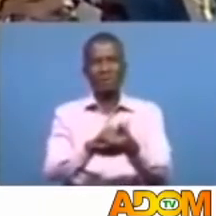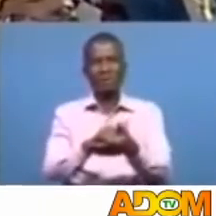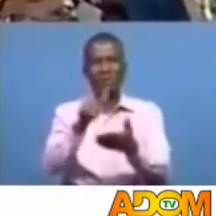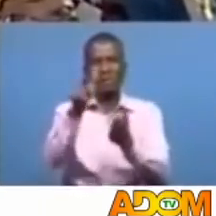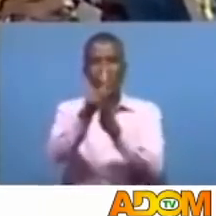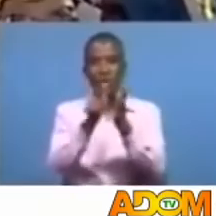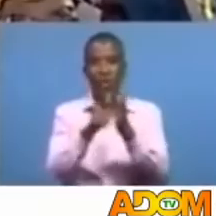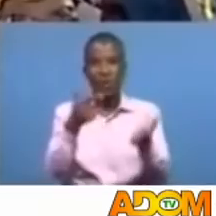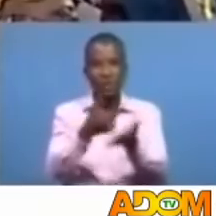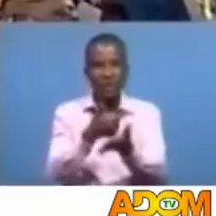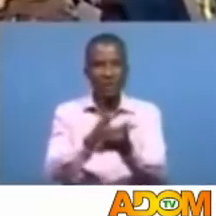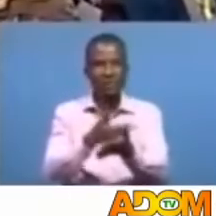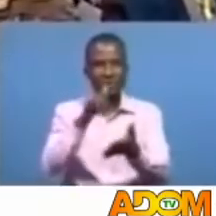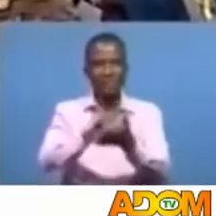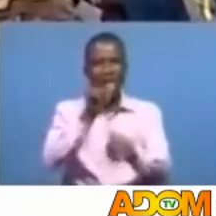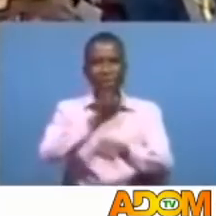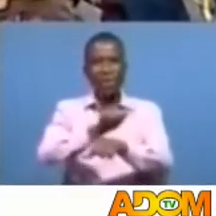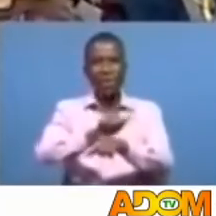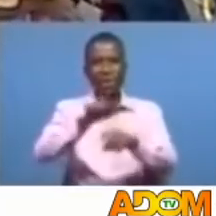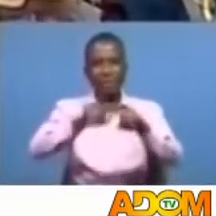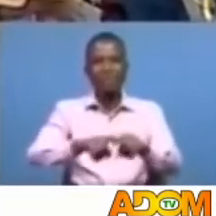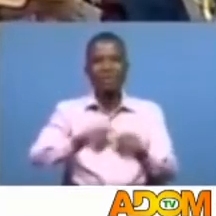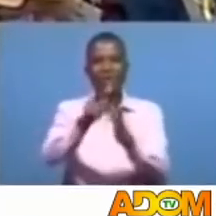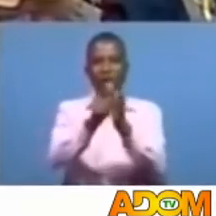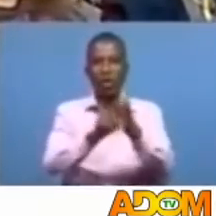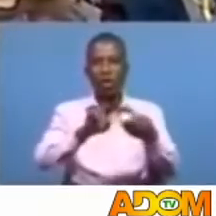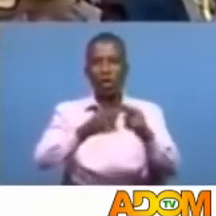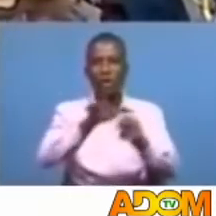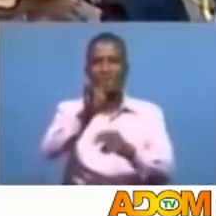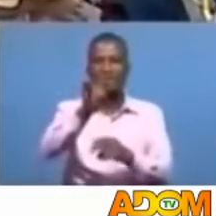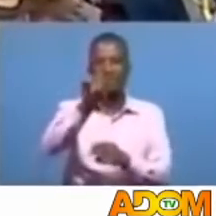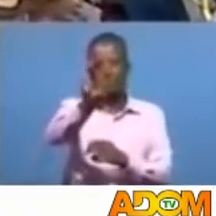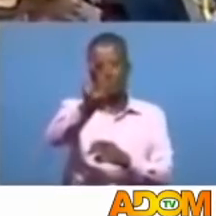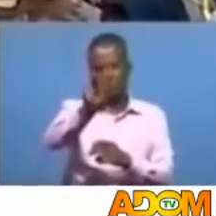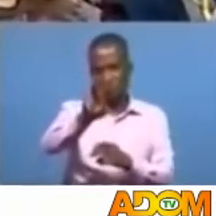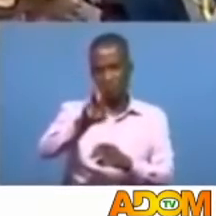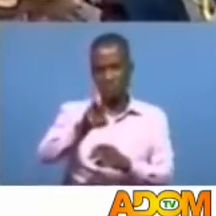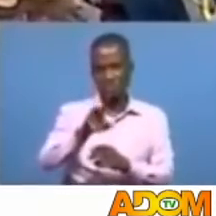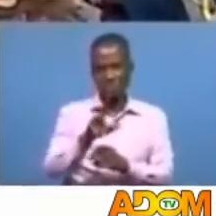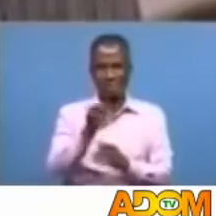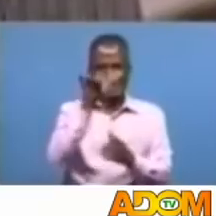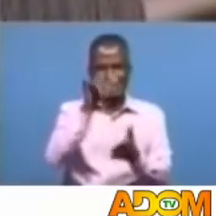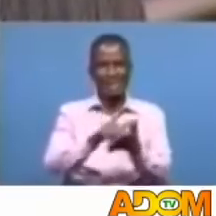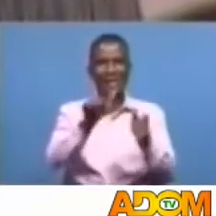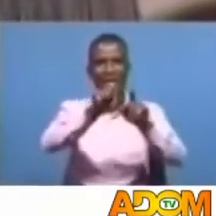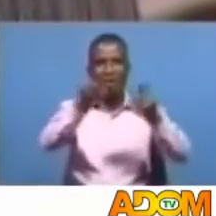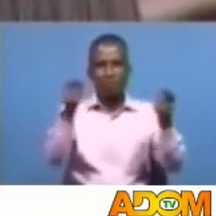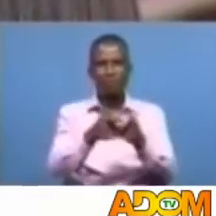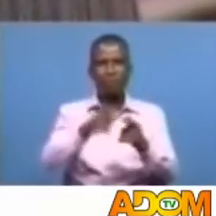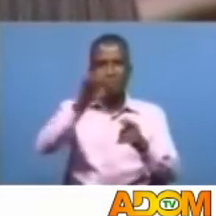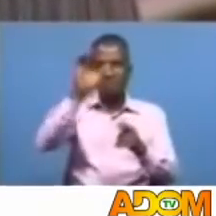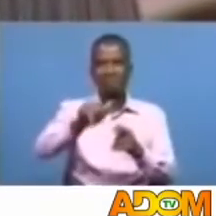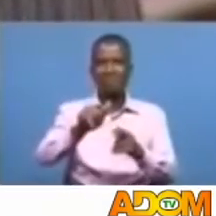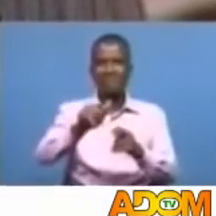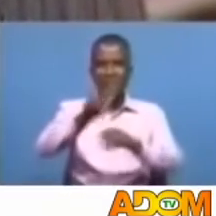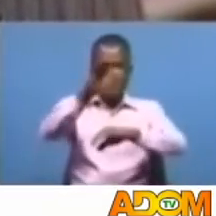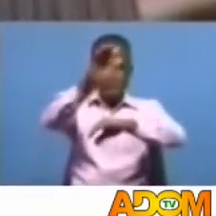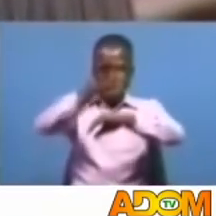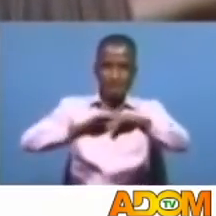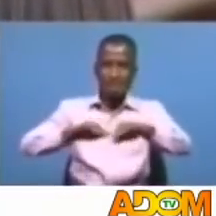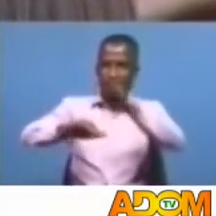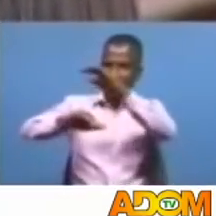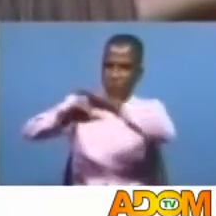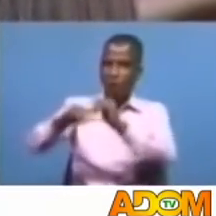of Ghana is what I read from section 72. That says a party may be called.